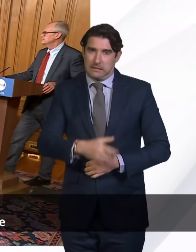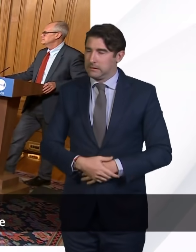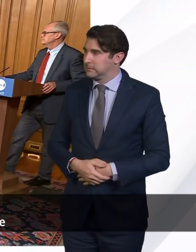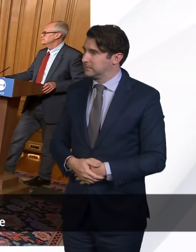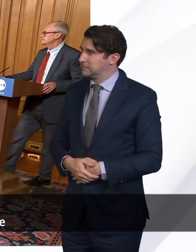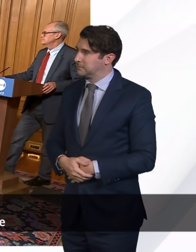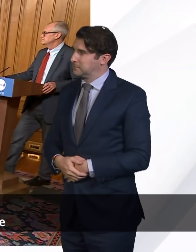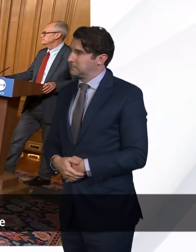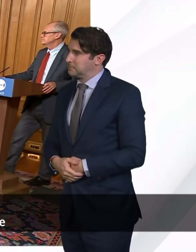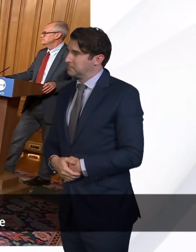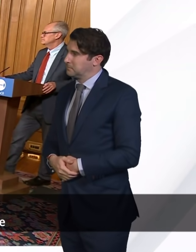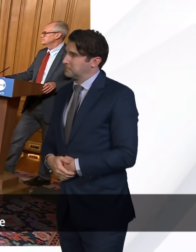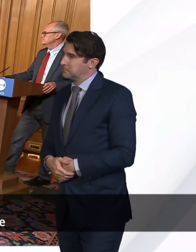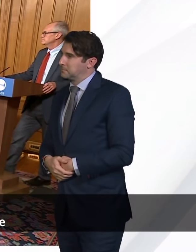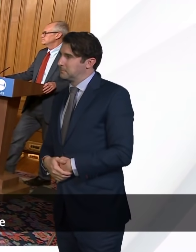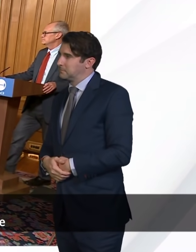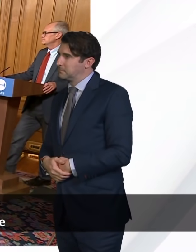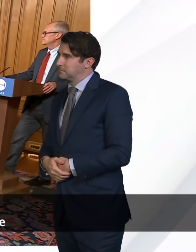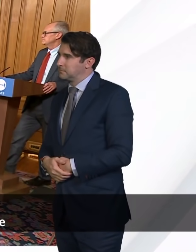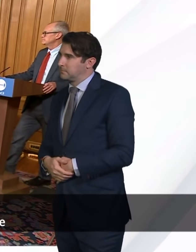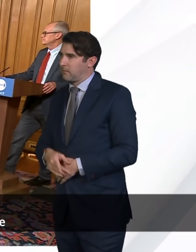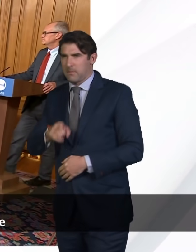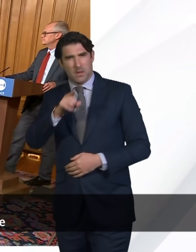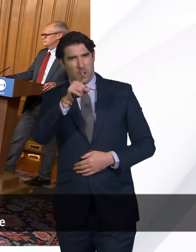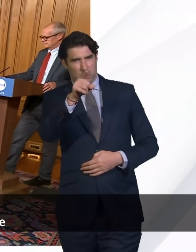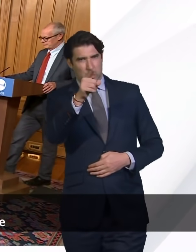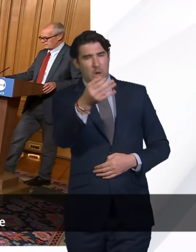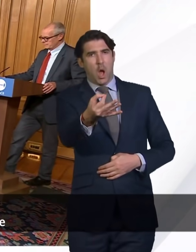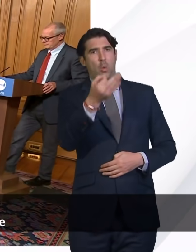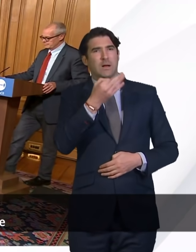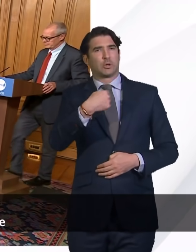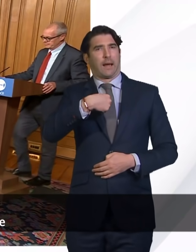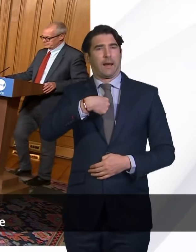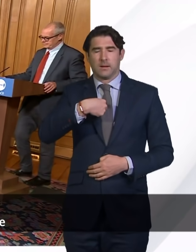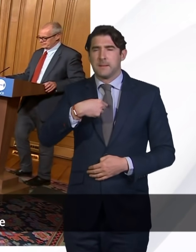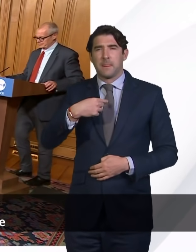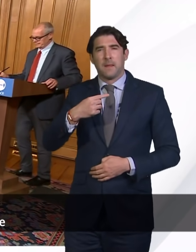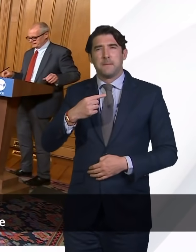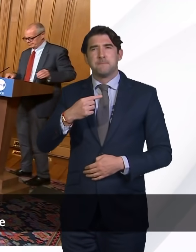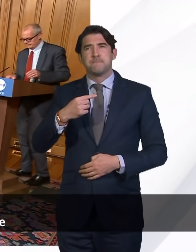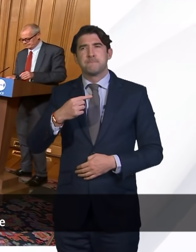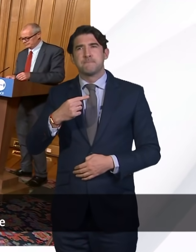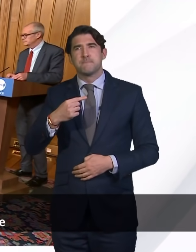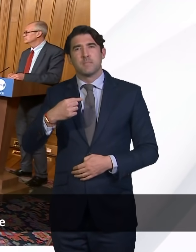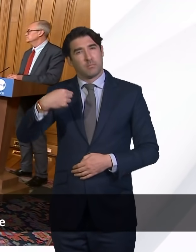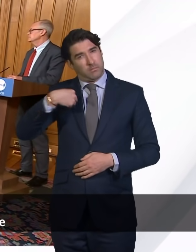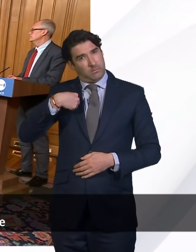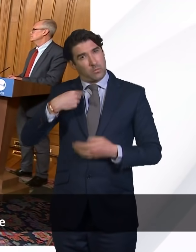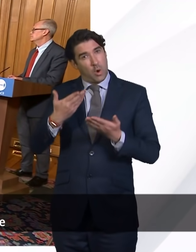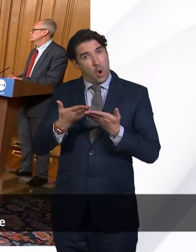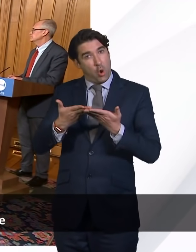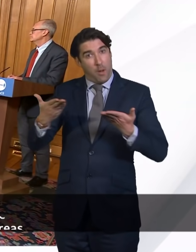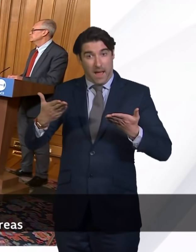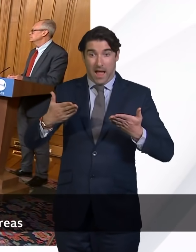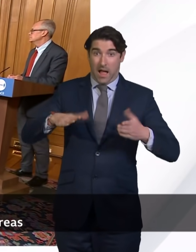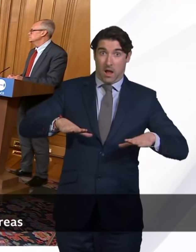On the question specifically to me, the reality is that in different countries, we're all broadly using the same groups of